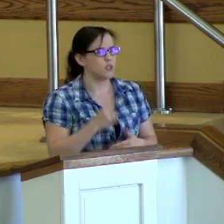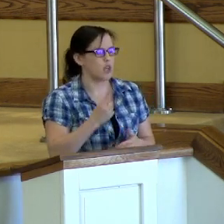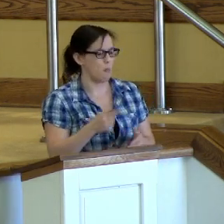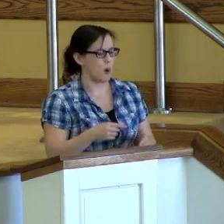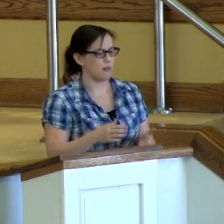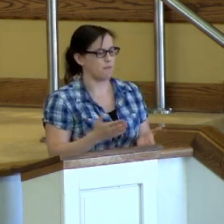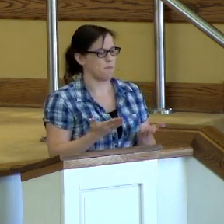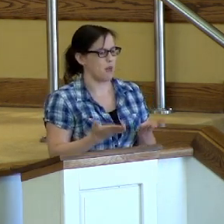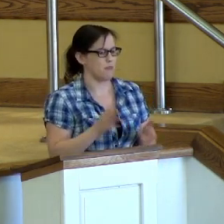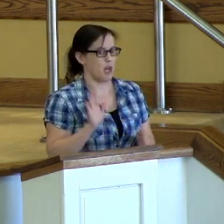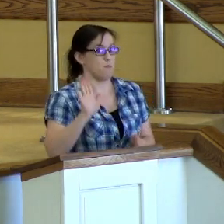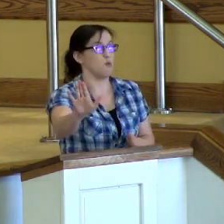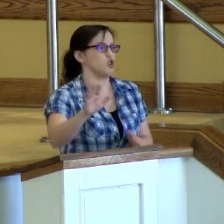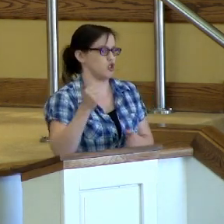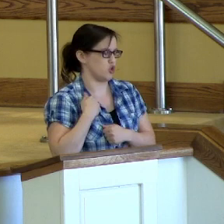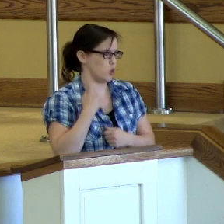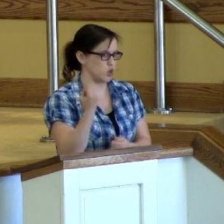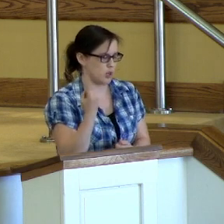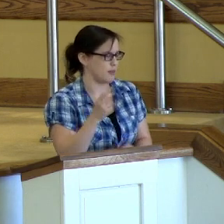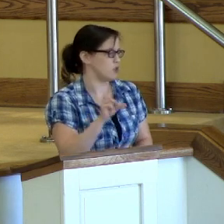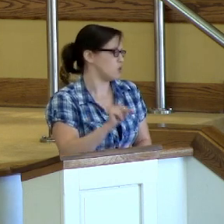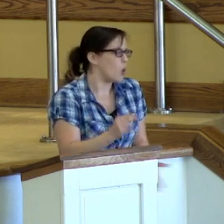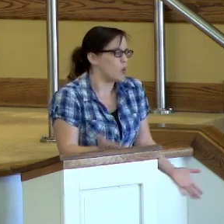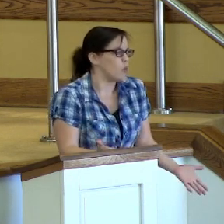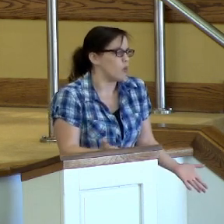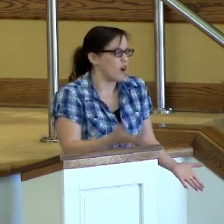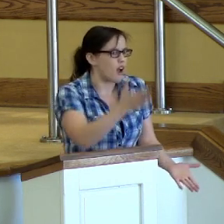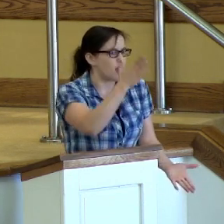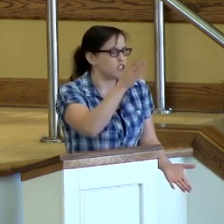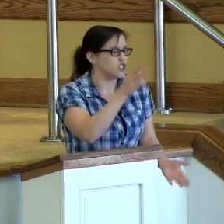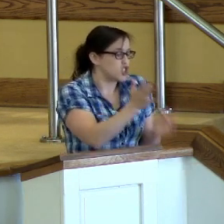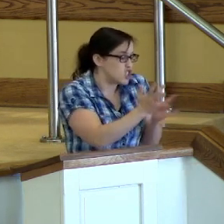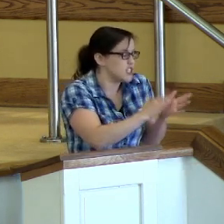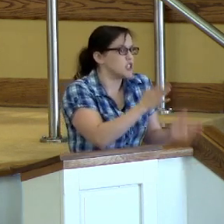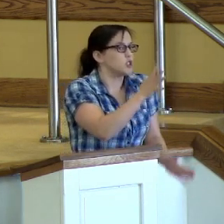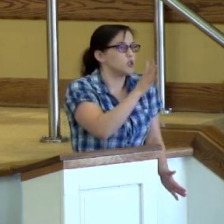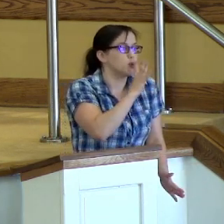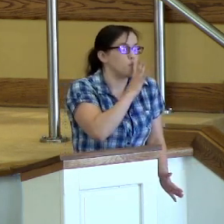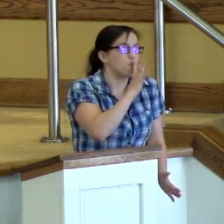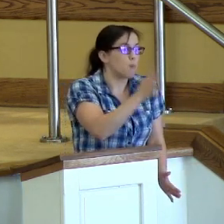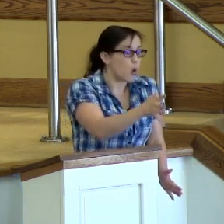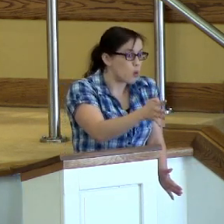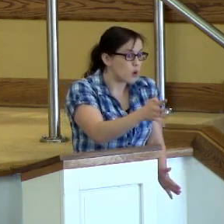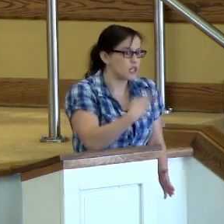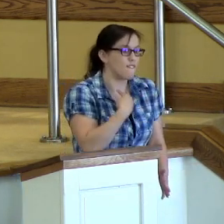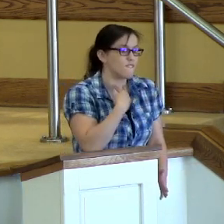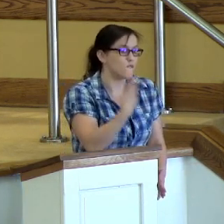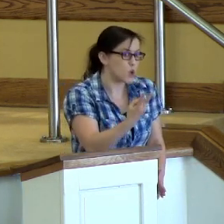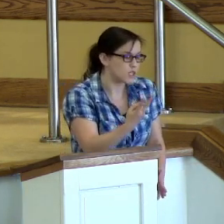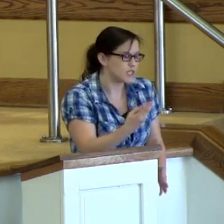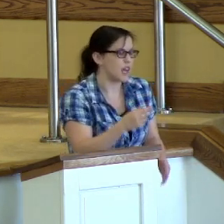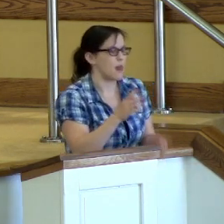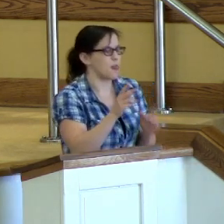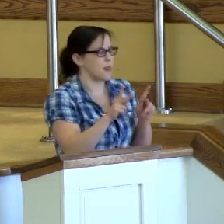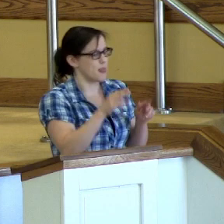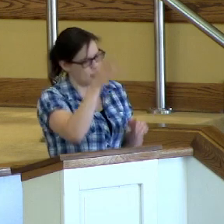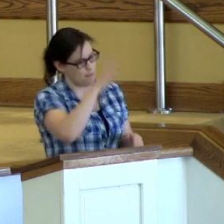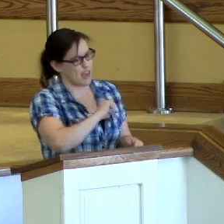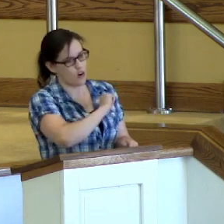God don't need that. It's, you know, we used to have a saying as a kid, my yard, my rules.